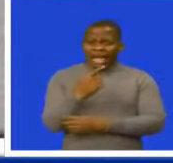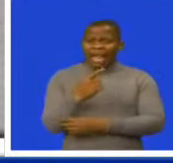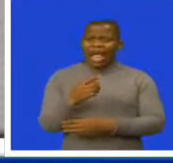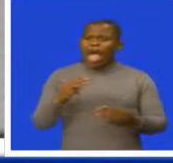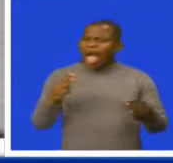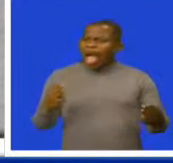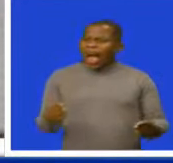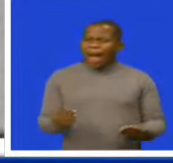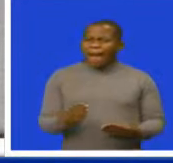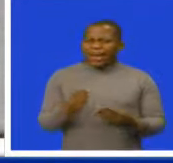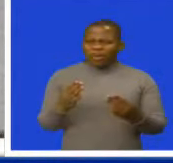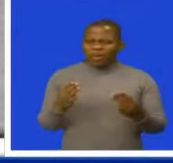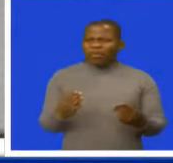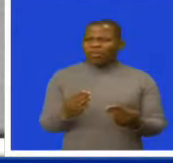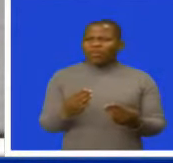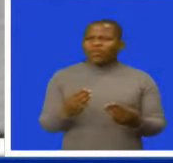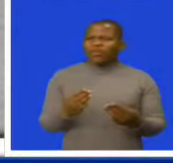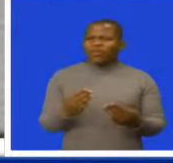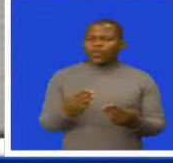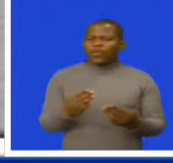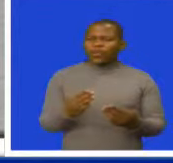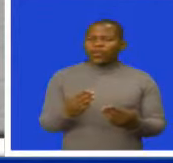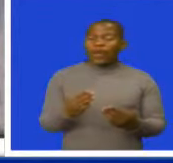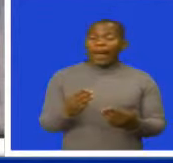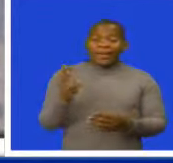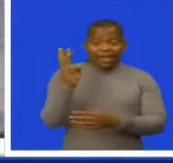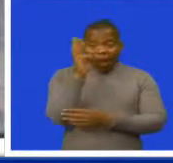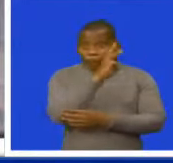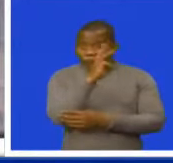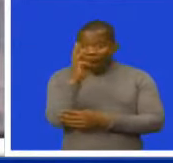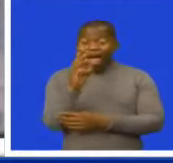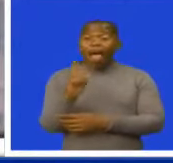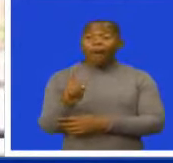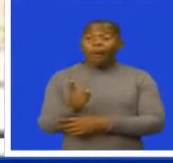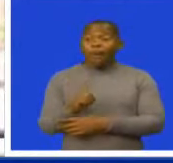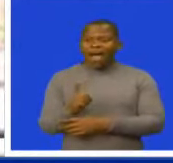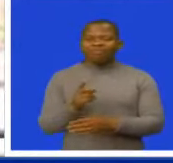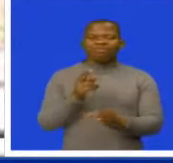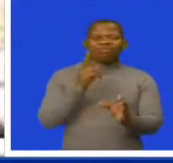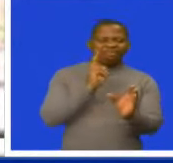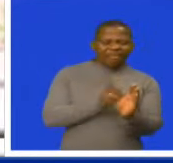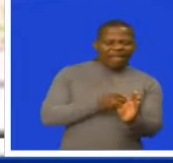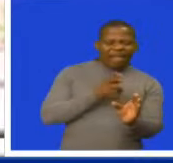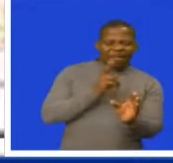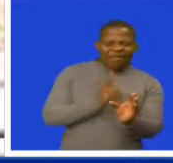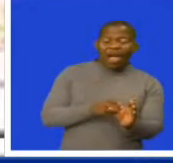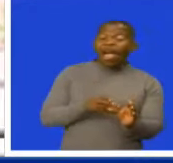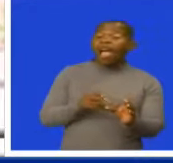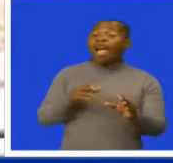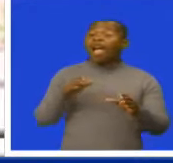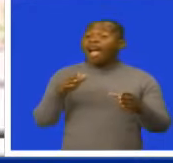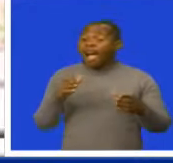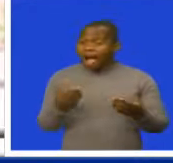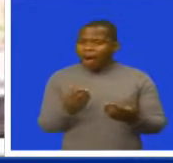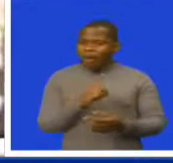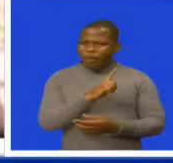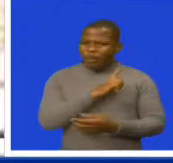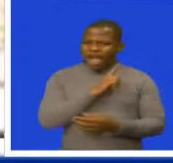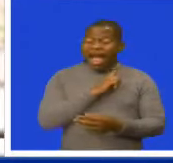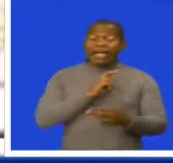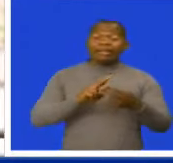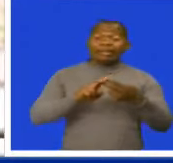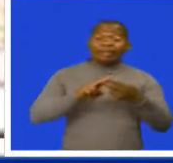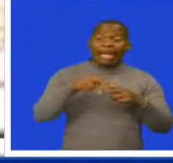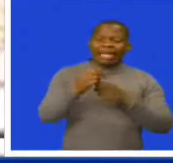ukuze letinombolo tingatawuphuma esandleni enyangeni letako. But if we look at the past 2-3 weeks, we